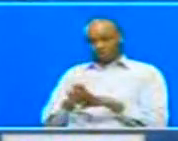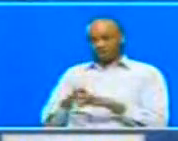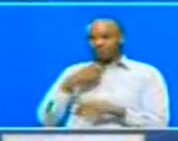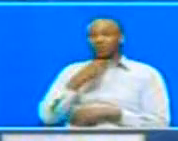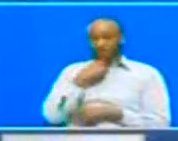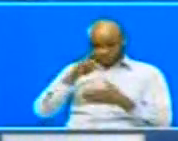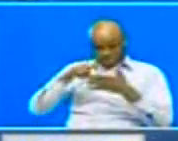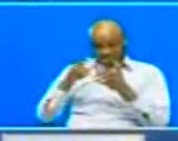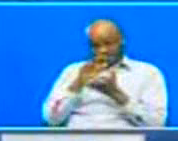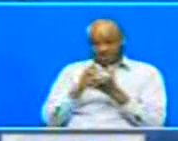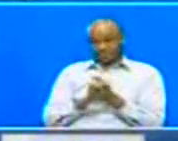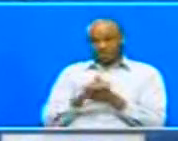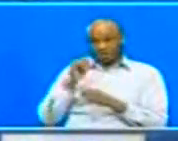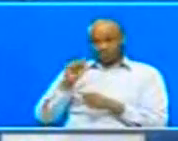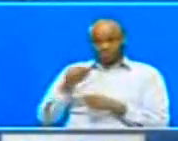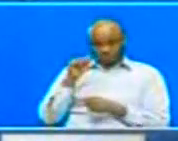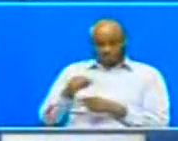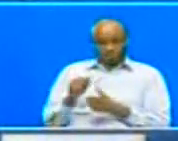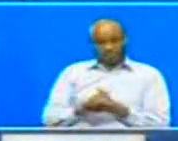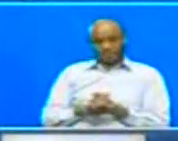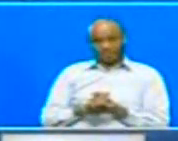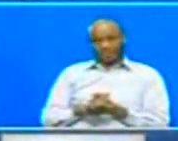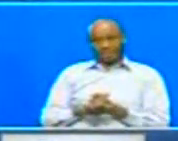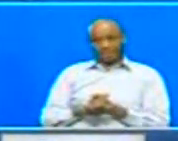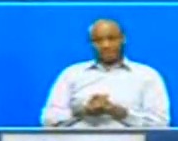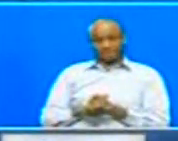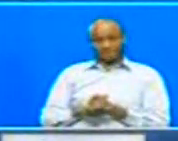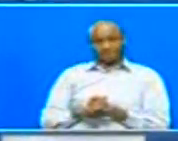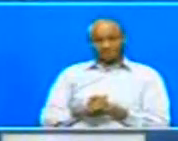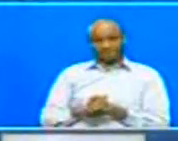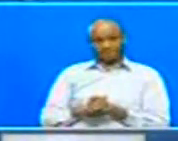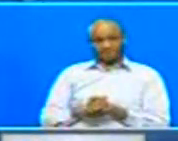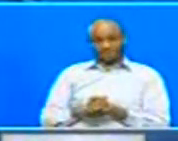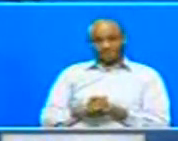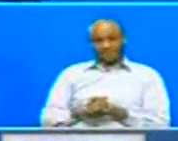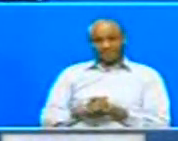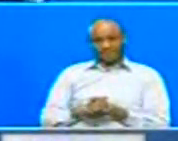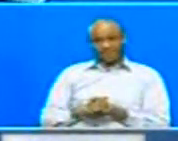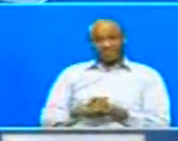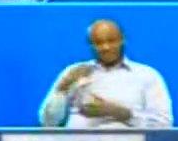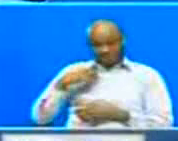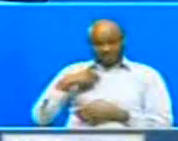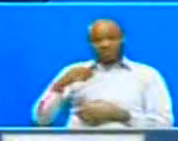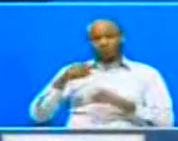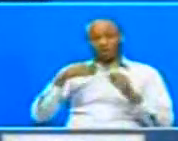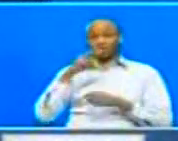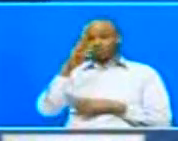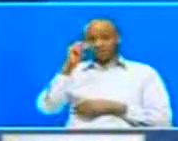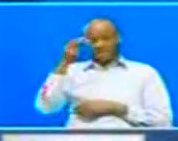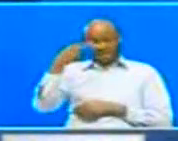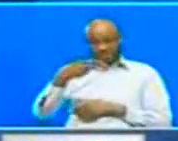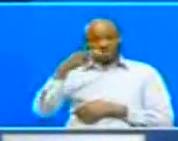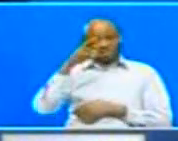I'd just like to read something, and I hope we can again put it up on the wall for everybody to see. This is a quote from the